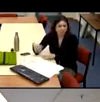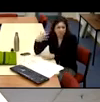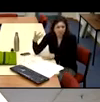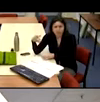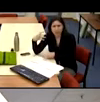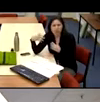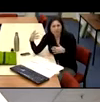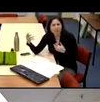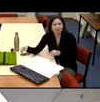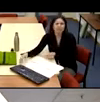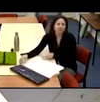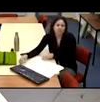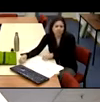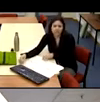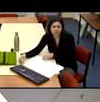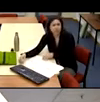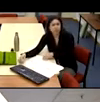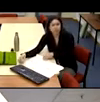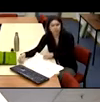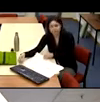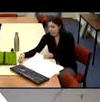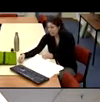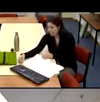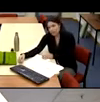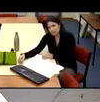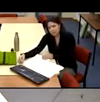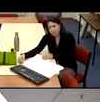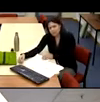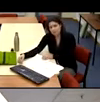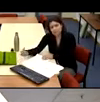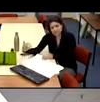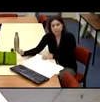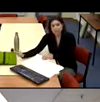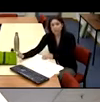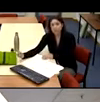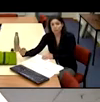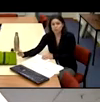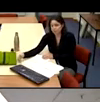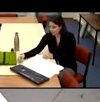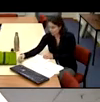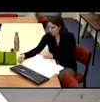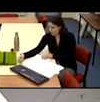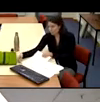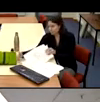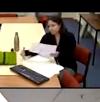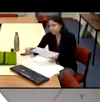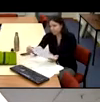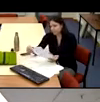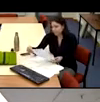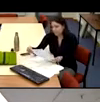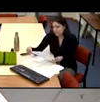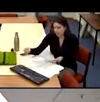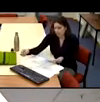and the discrimination. It reminded him, I think, of the discrimination that he came across when people found out that he was from a refugee background.